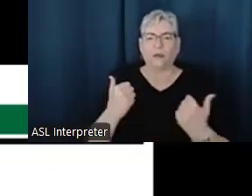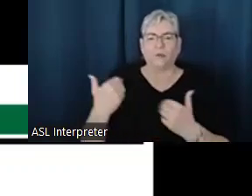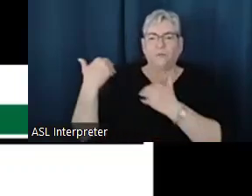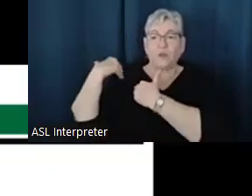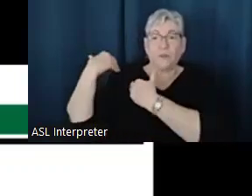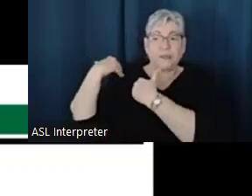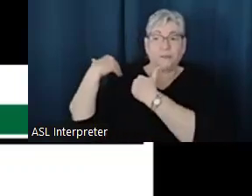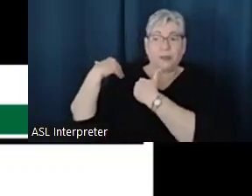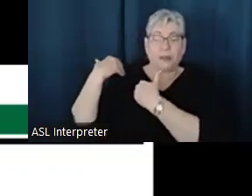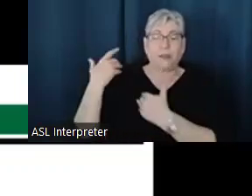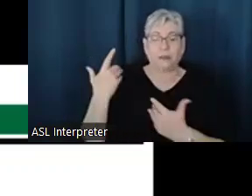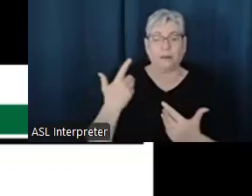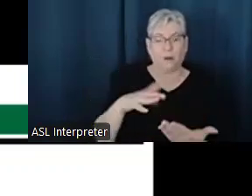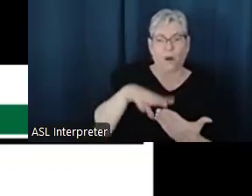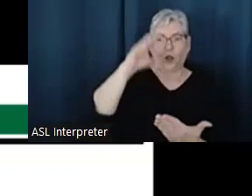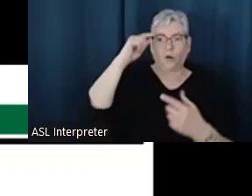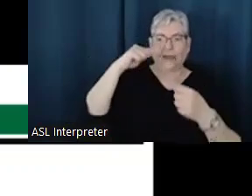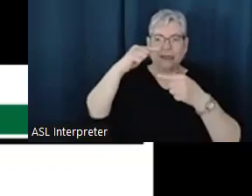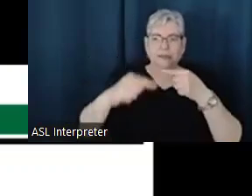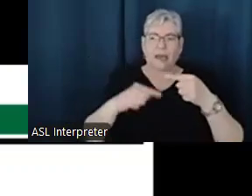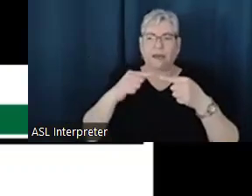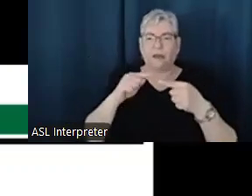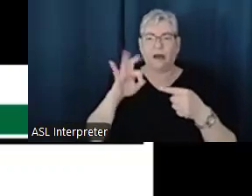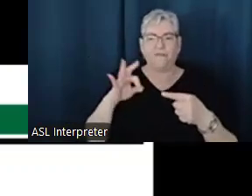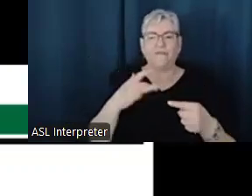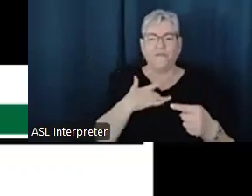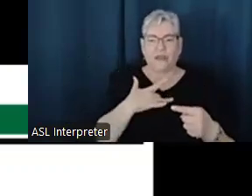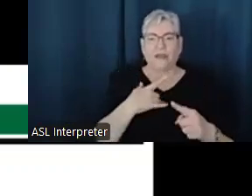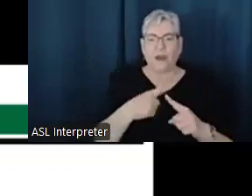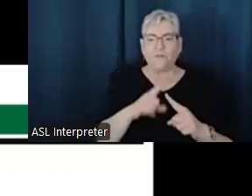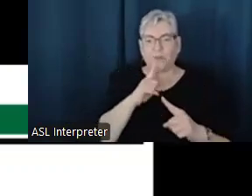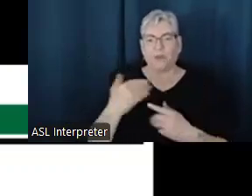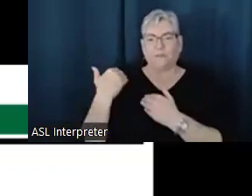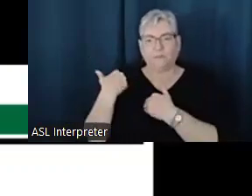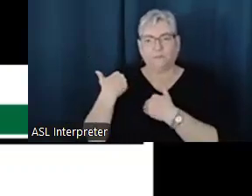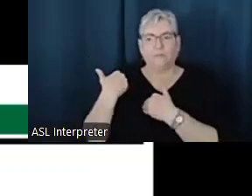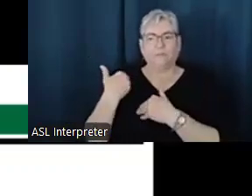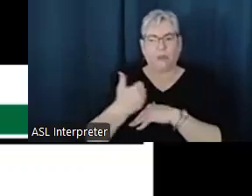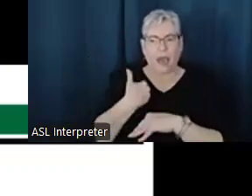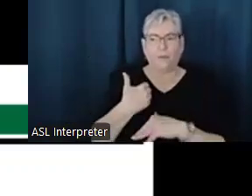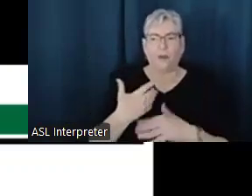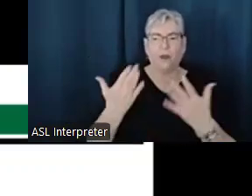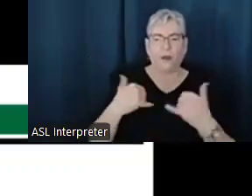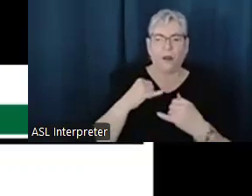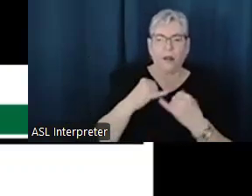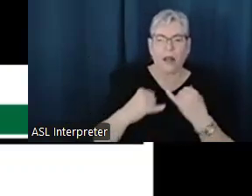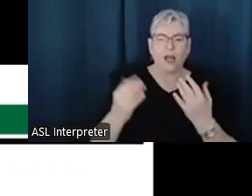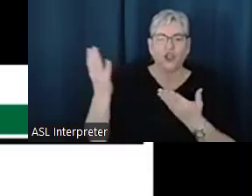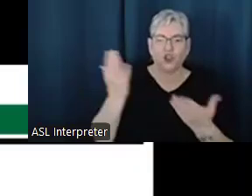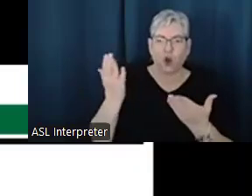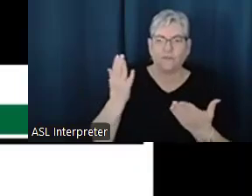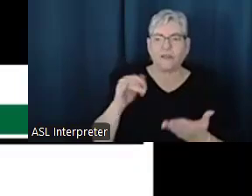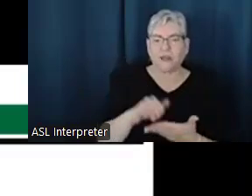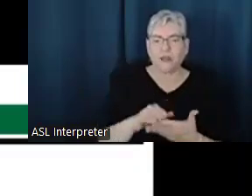the learning cycle of feeling and being accountable, and lastly, service, which is really the engagement of